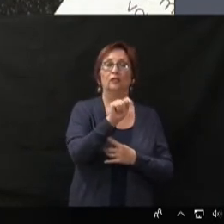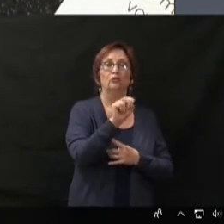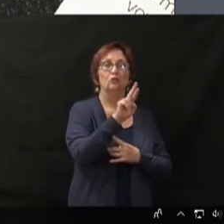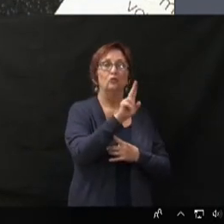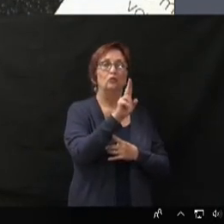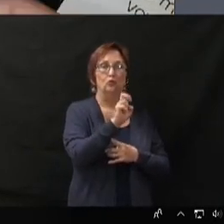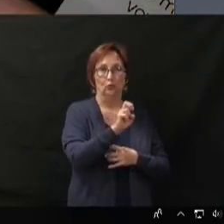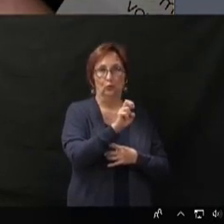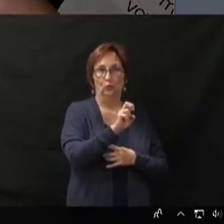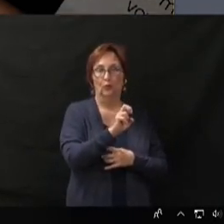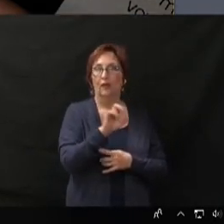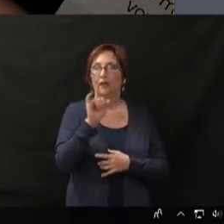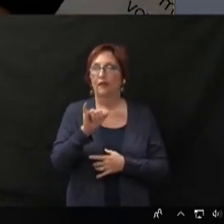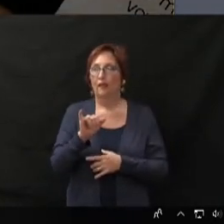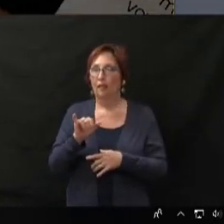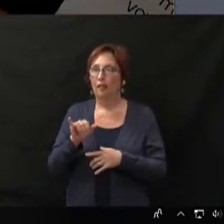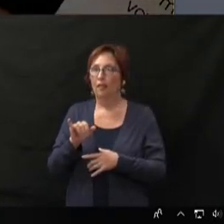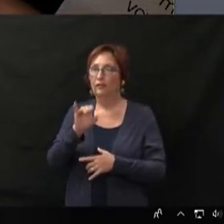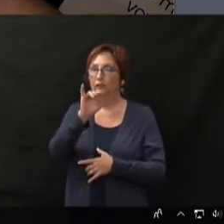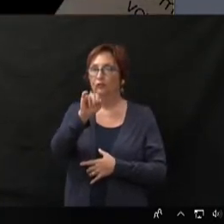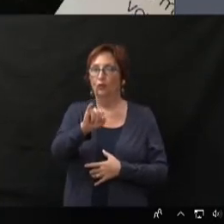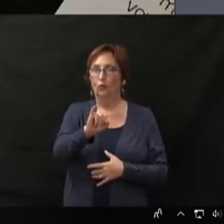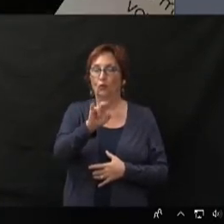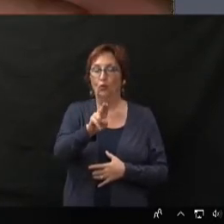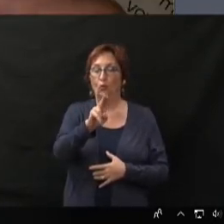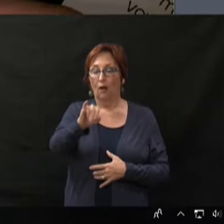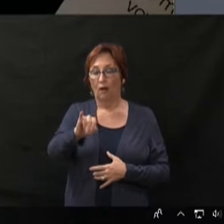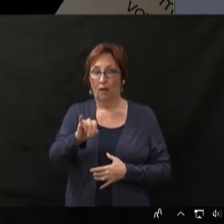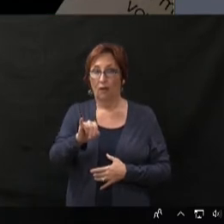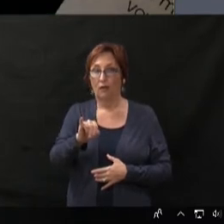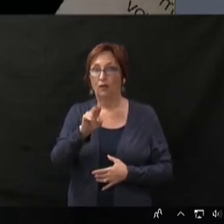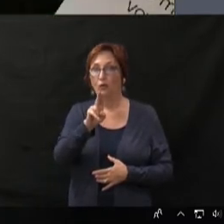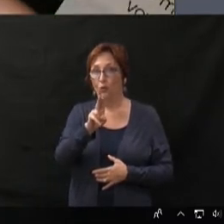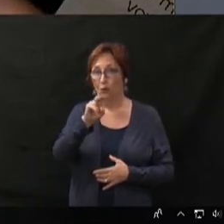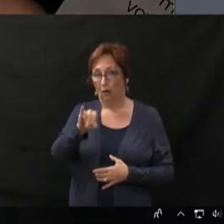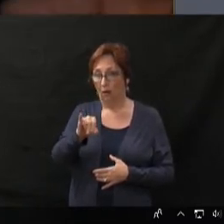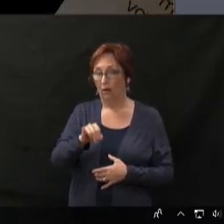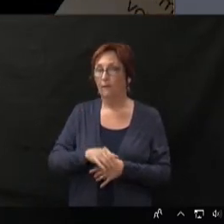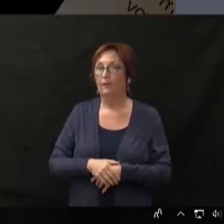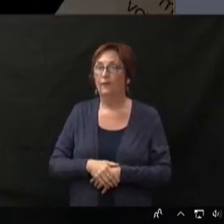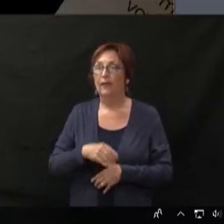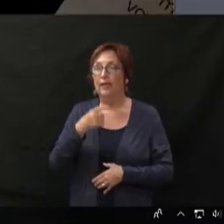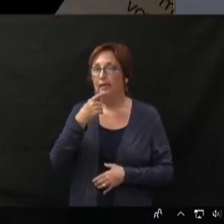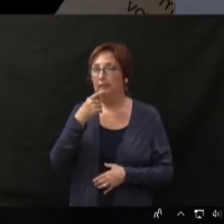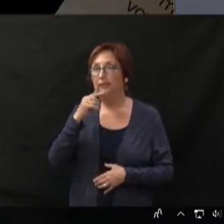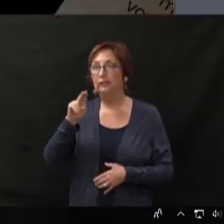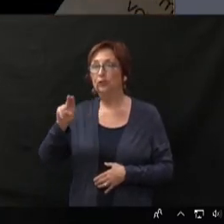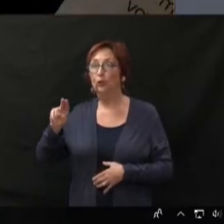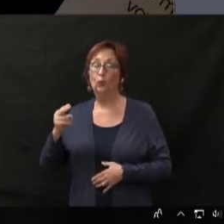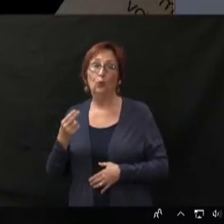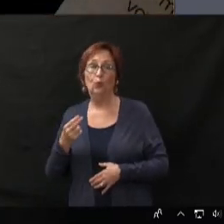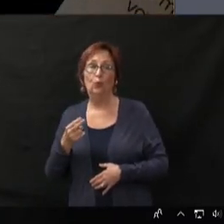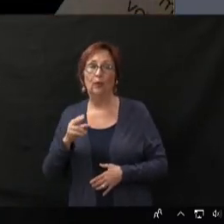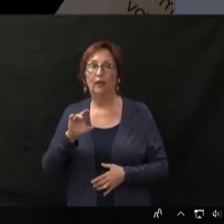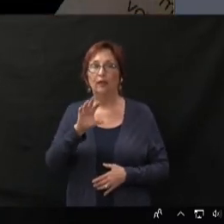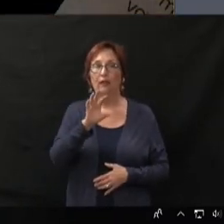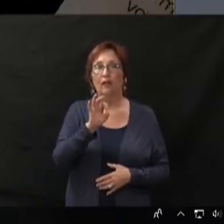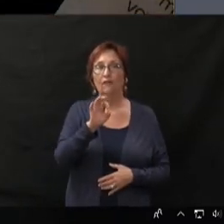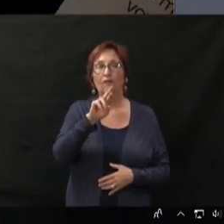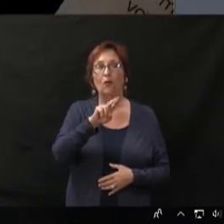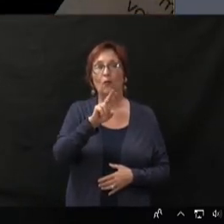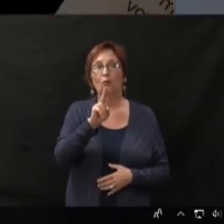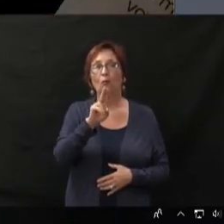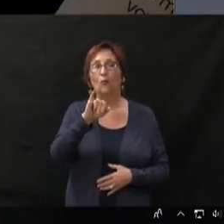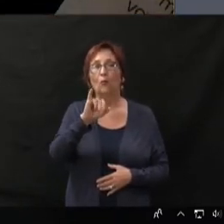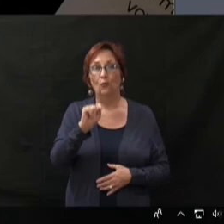And this is UI. It just says oo, as in fruit.